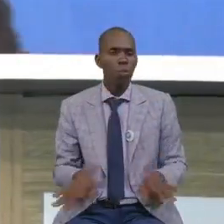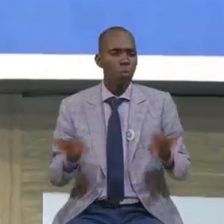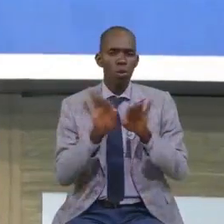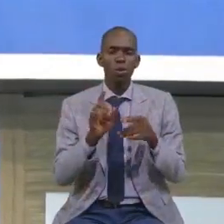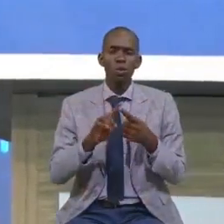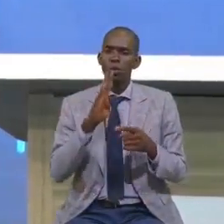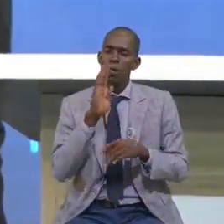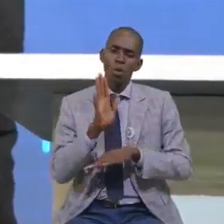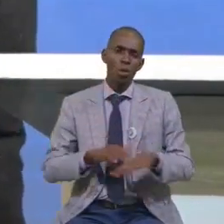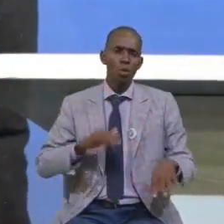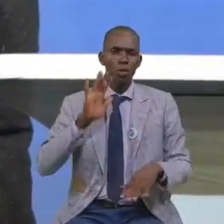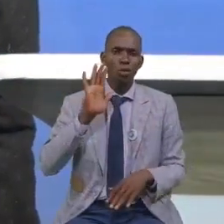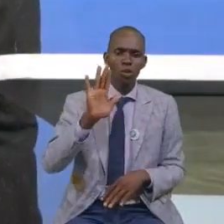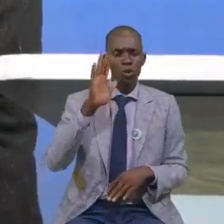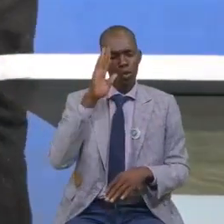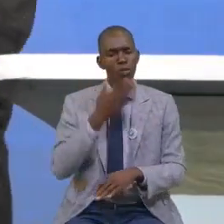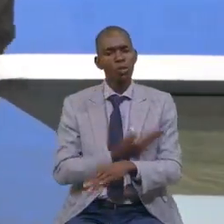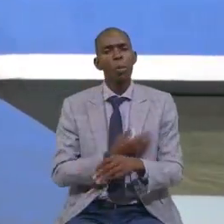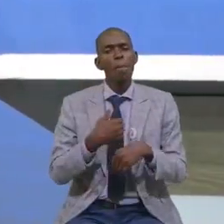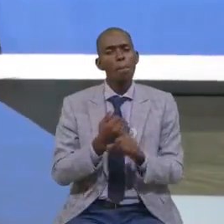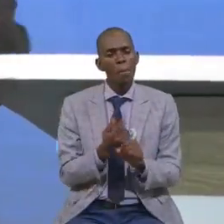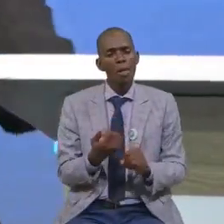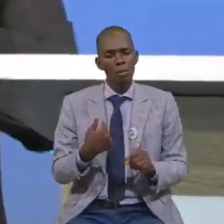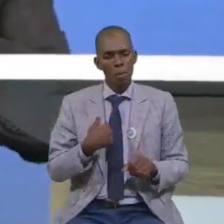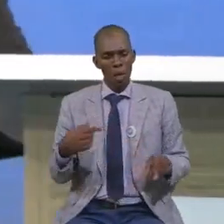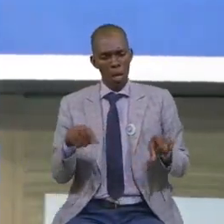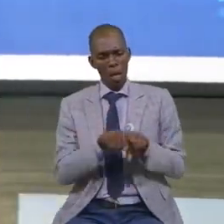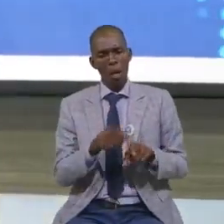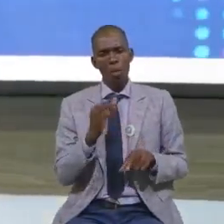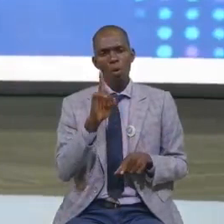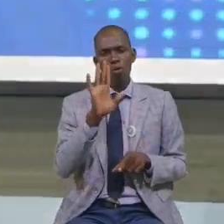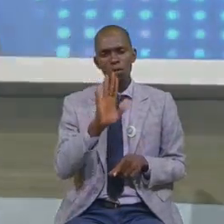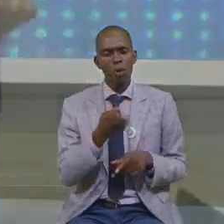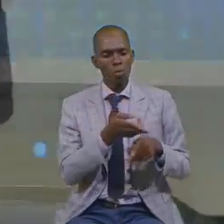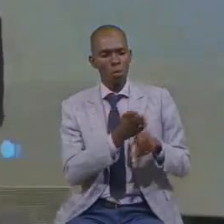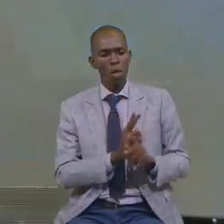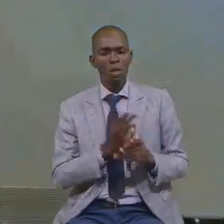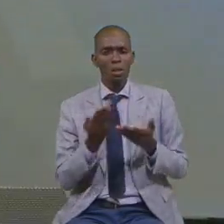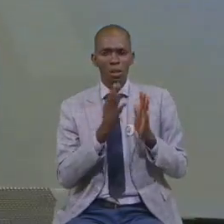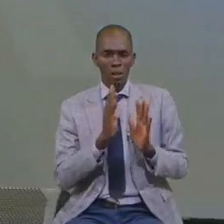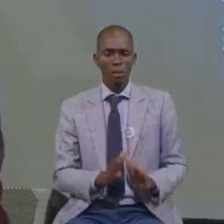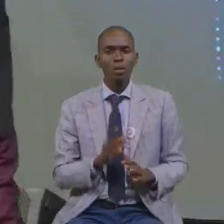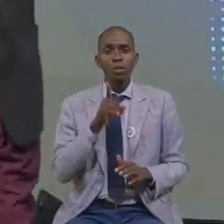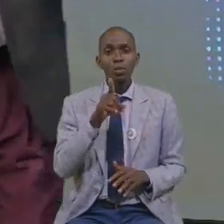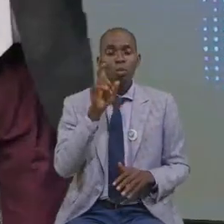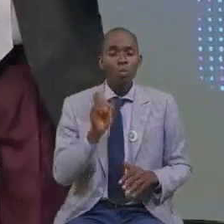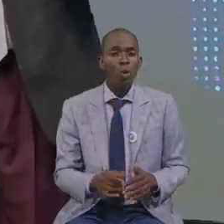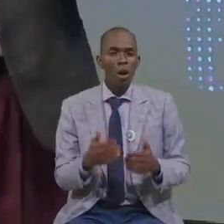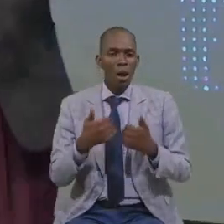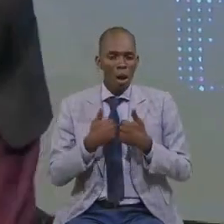son. Make me one of your hired servants. You must have the decision.